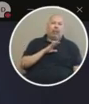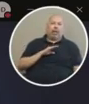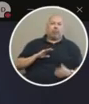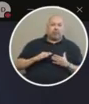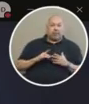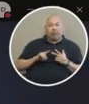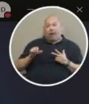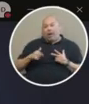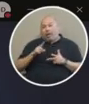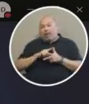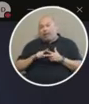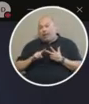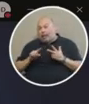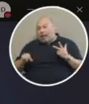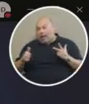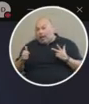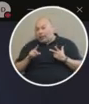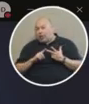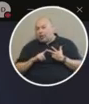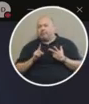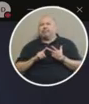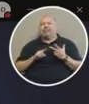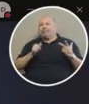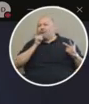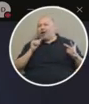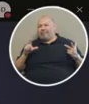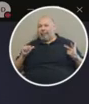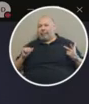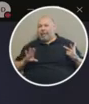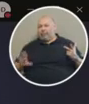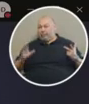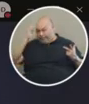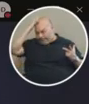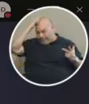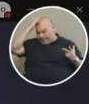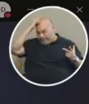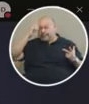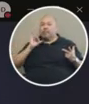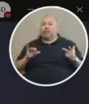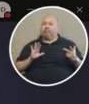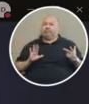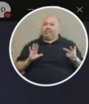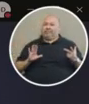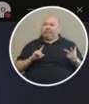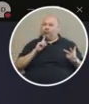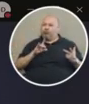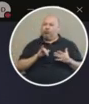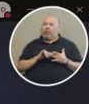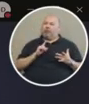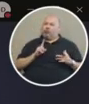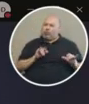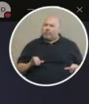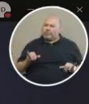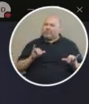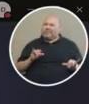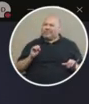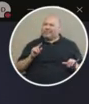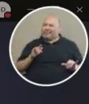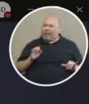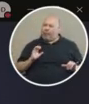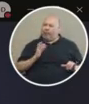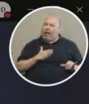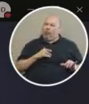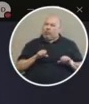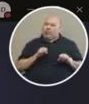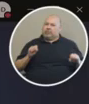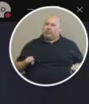it's anyone else on an outpatient basis, it goes to a private lab. And that's to ensure the stability of our healthcare system